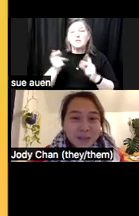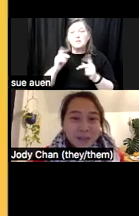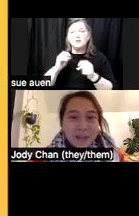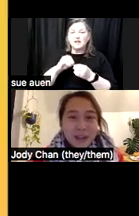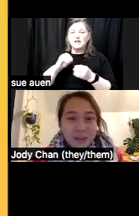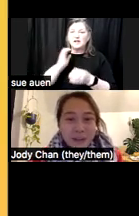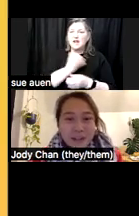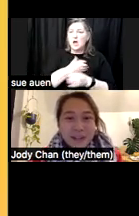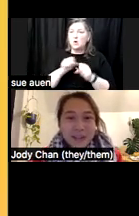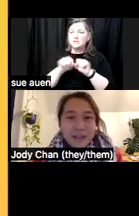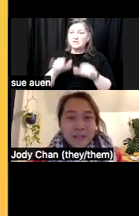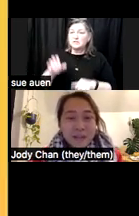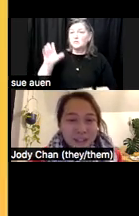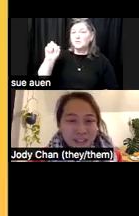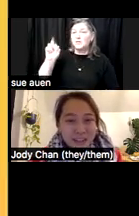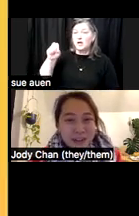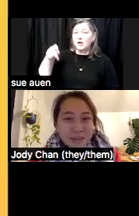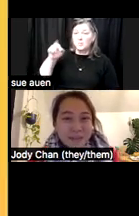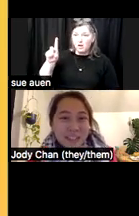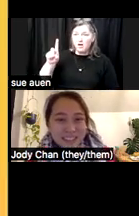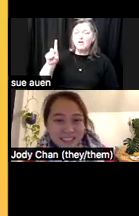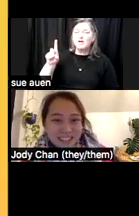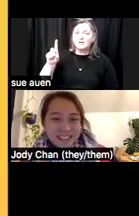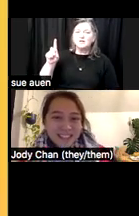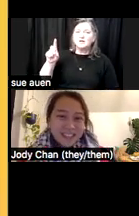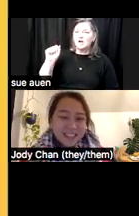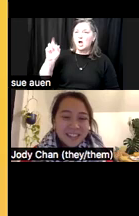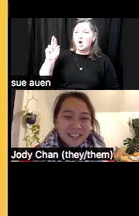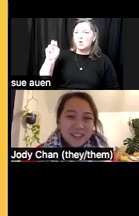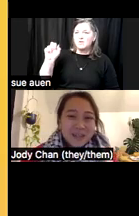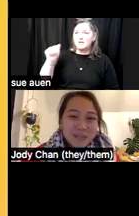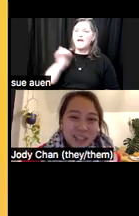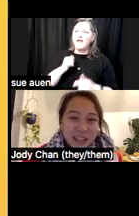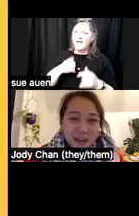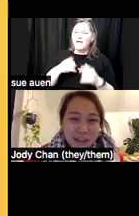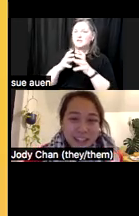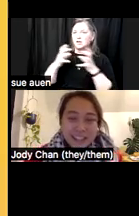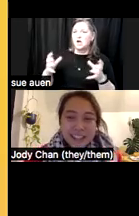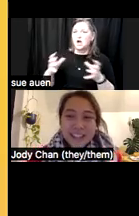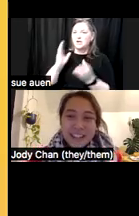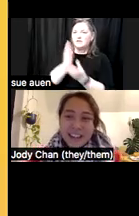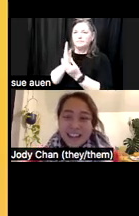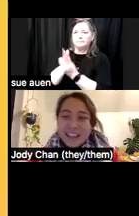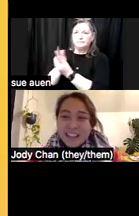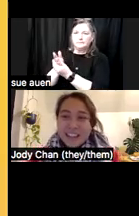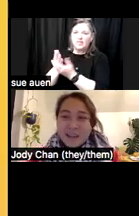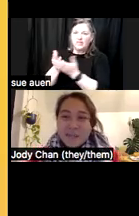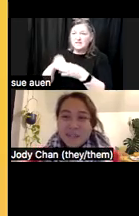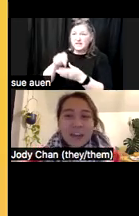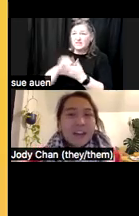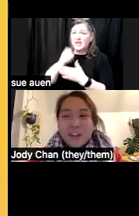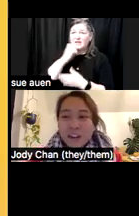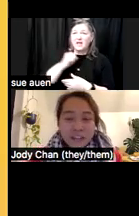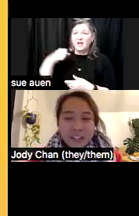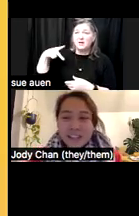ecosystem. So the Care Pod, Miro has a great playlist that is included in that care package, and